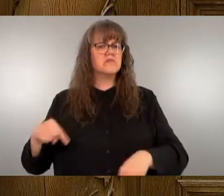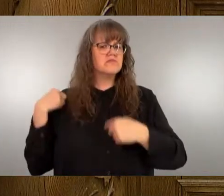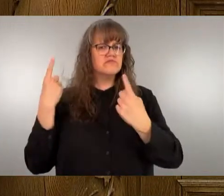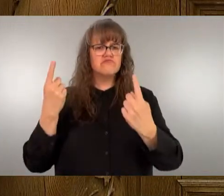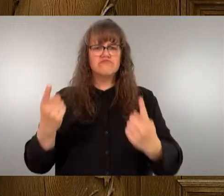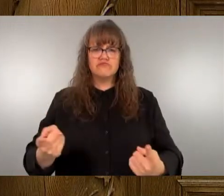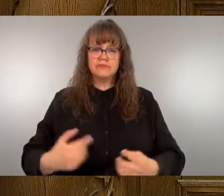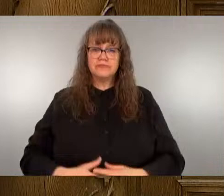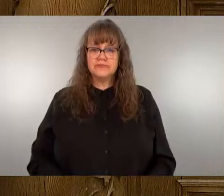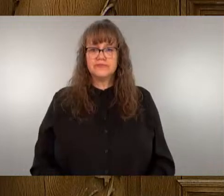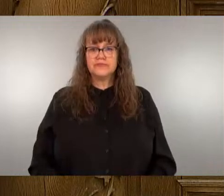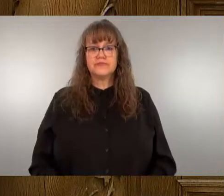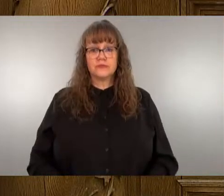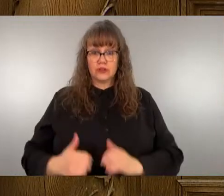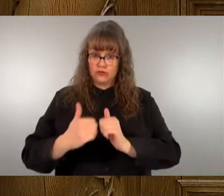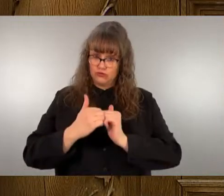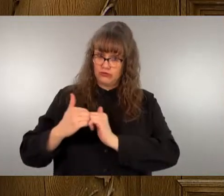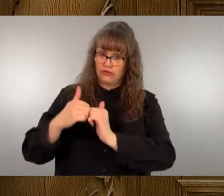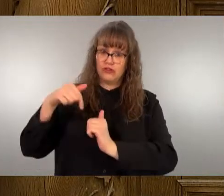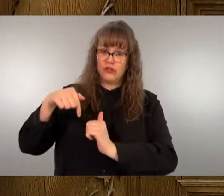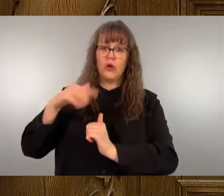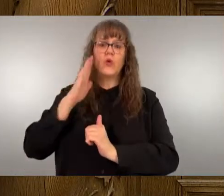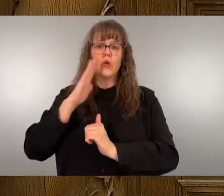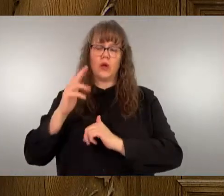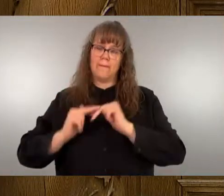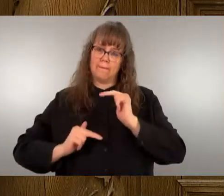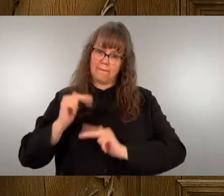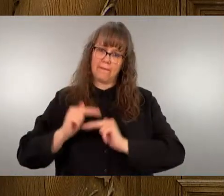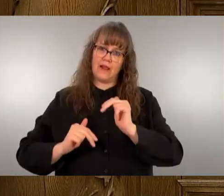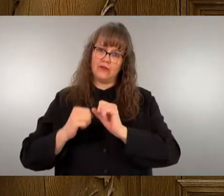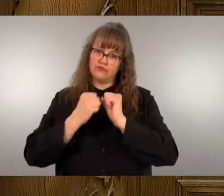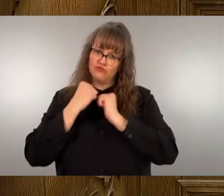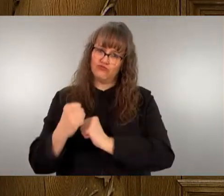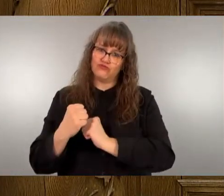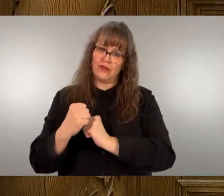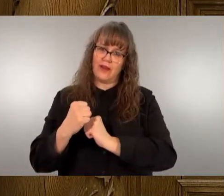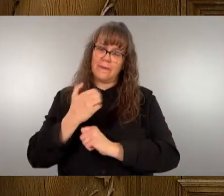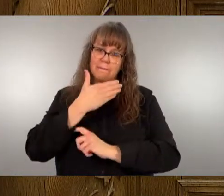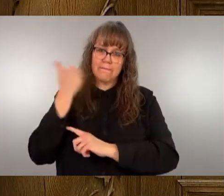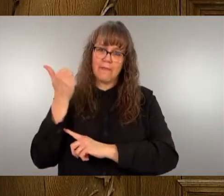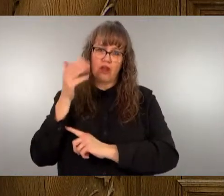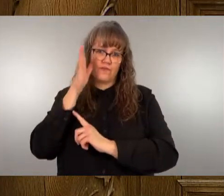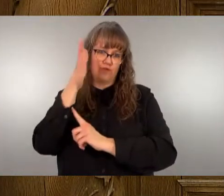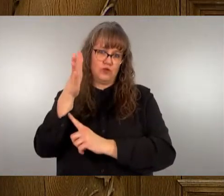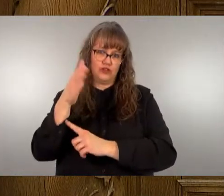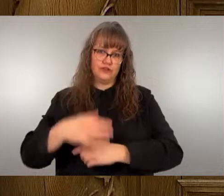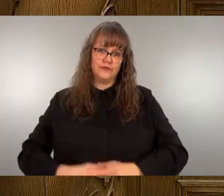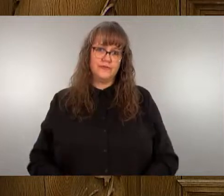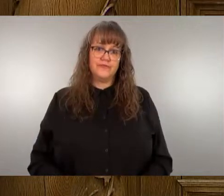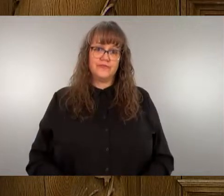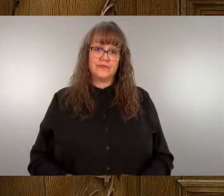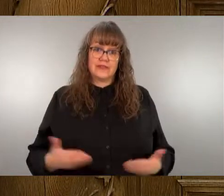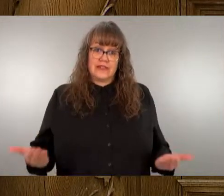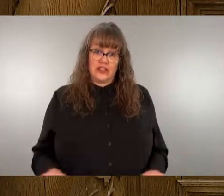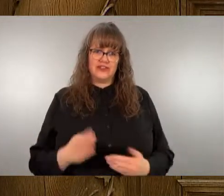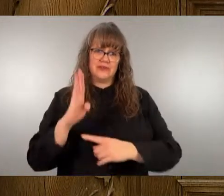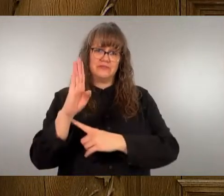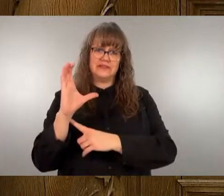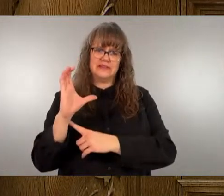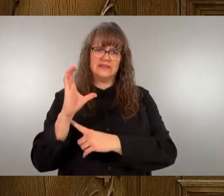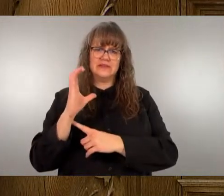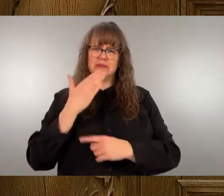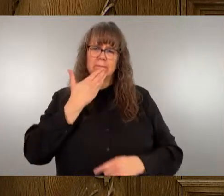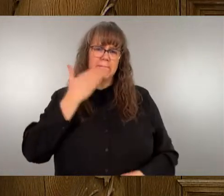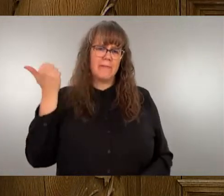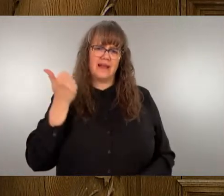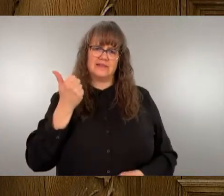a stronger, more secure future here in the best province in the greatest country in the world, the